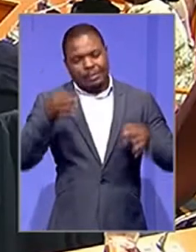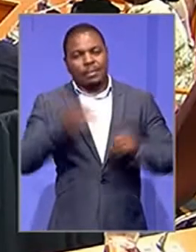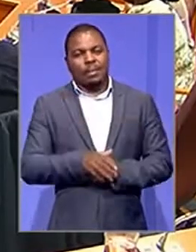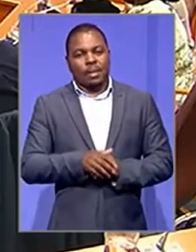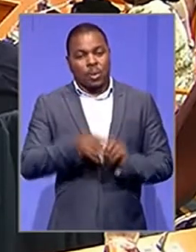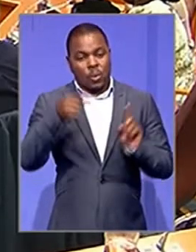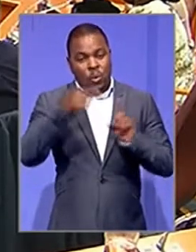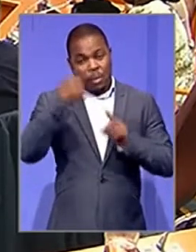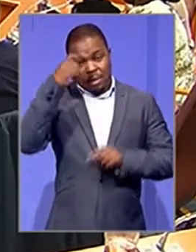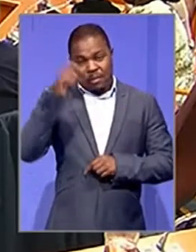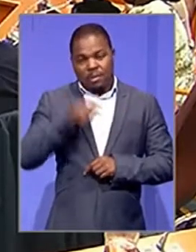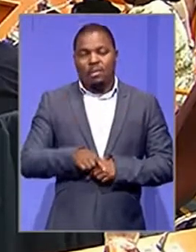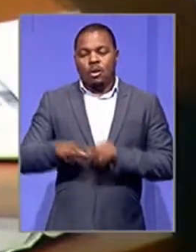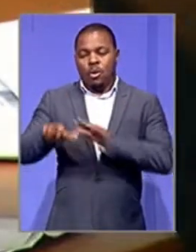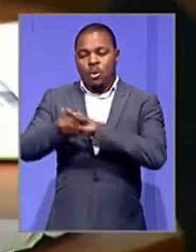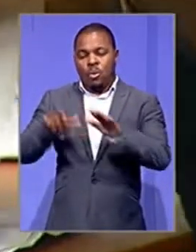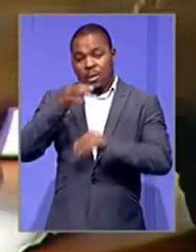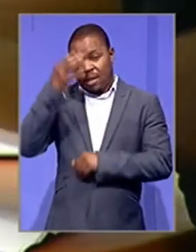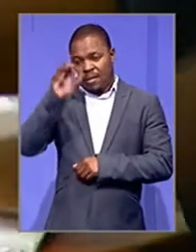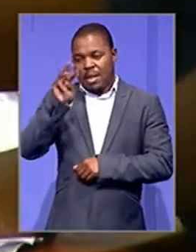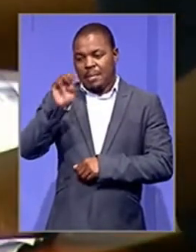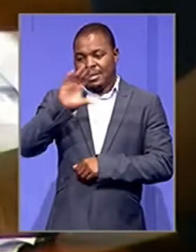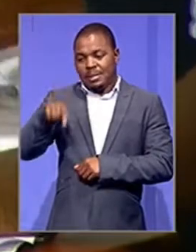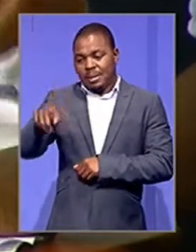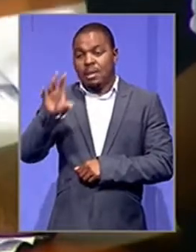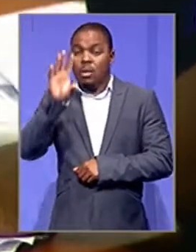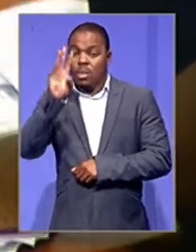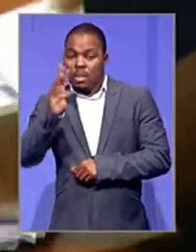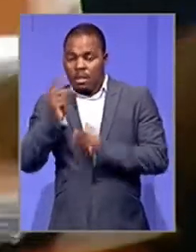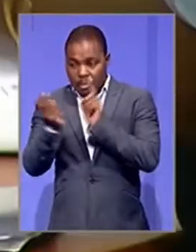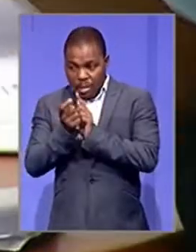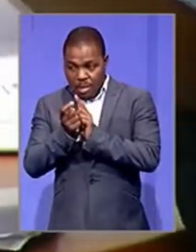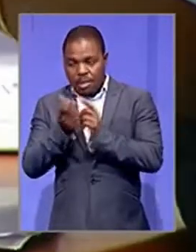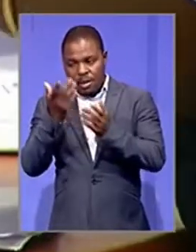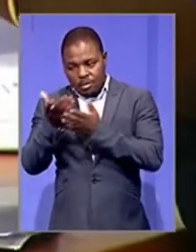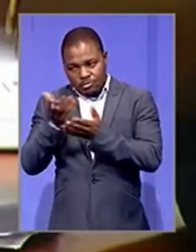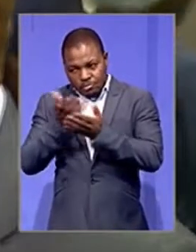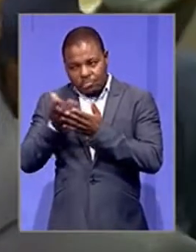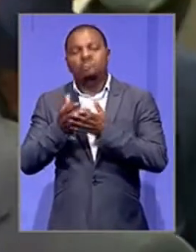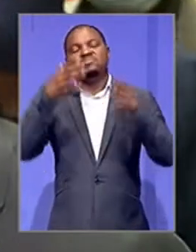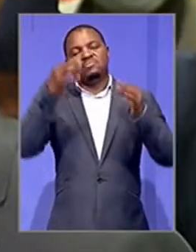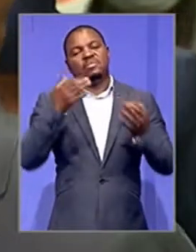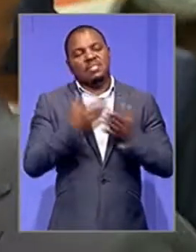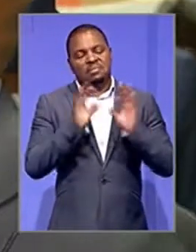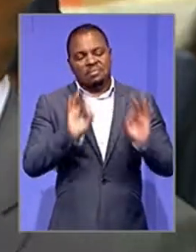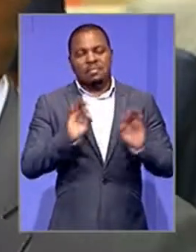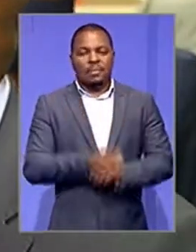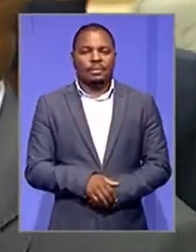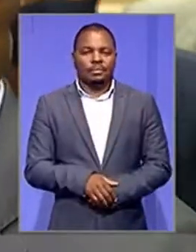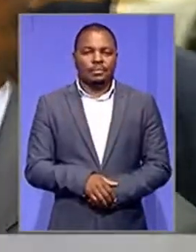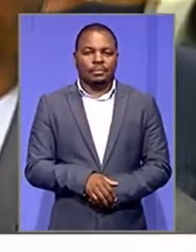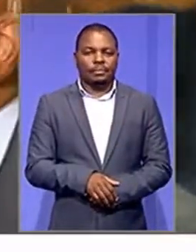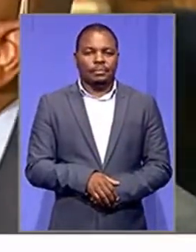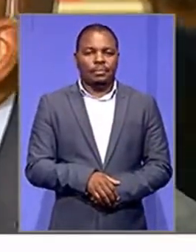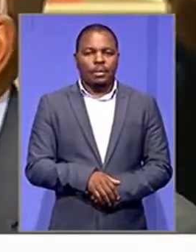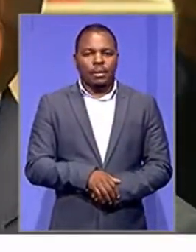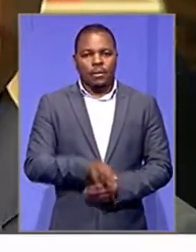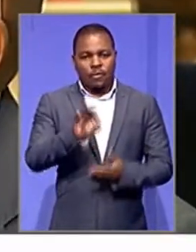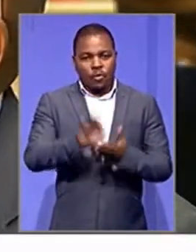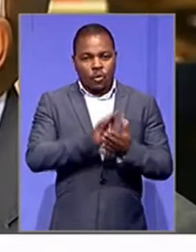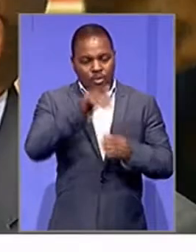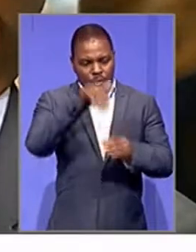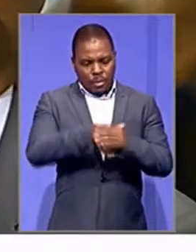ya gagwe le molekgotlaphethiši wa pušotirišano ka labone e tla boa le dipoelo tse di kaone. The ballot in question is a